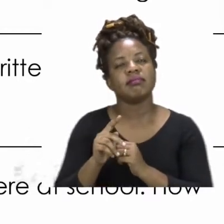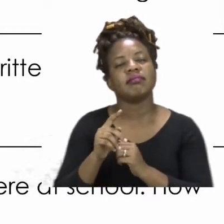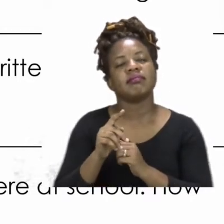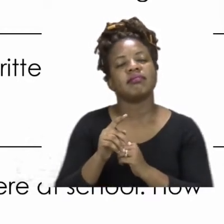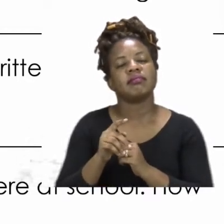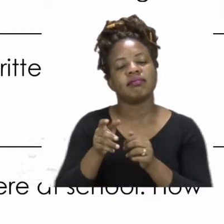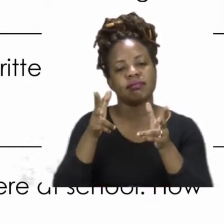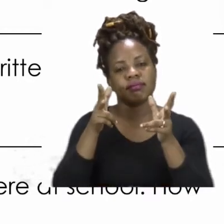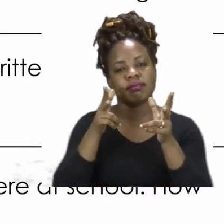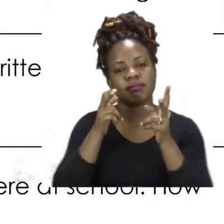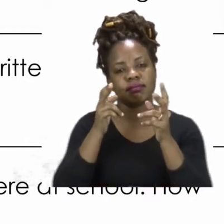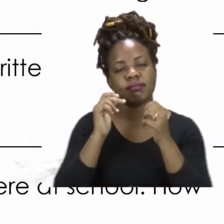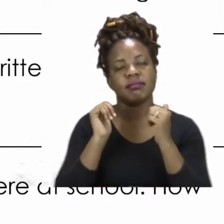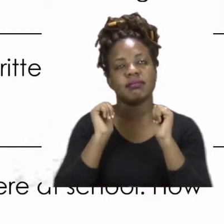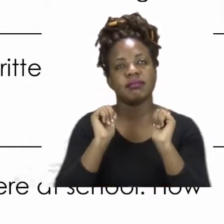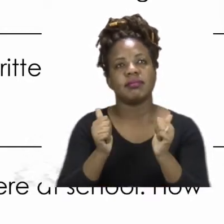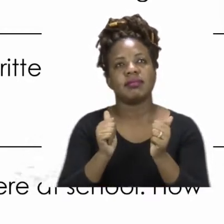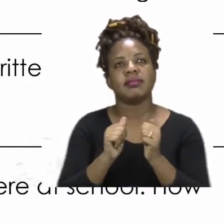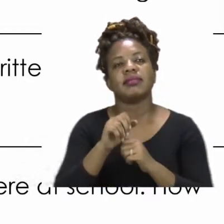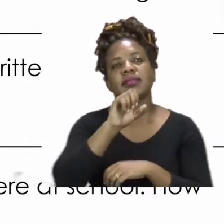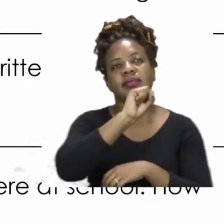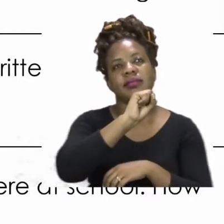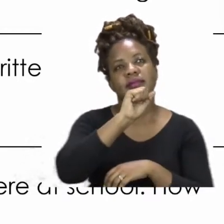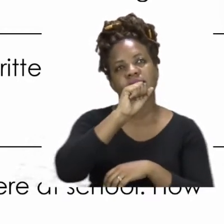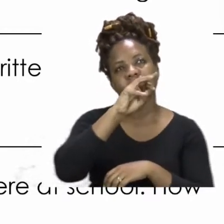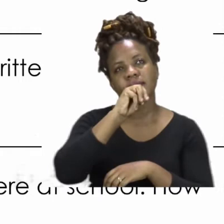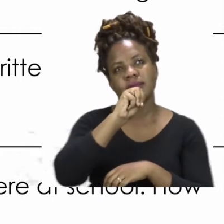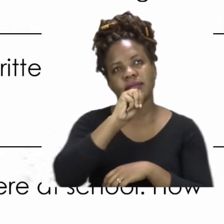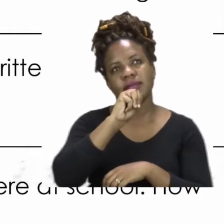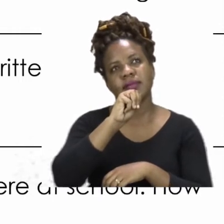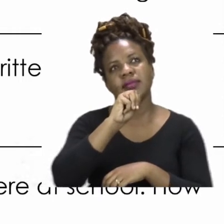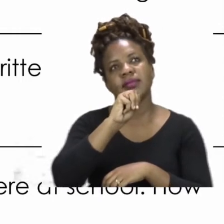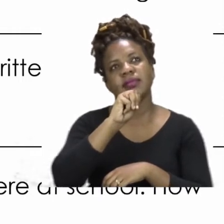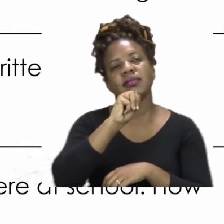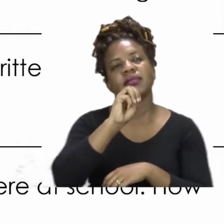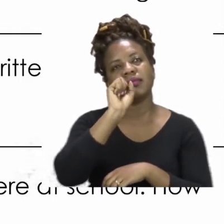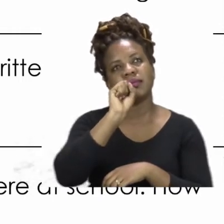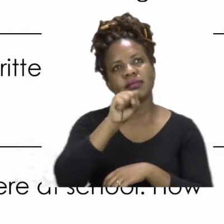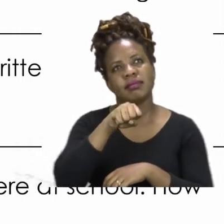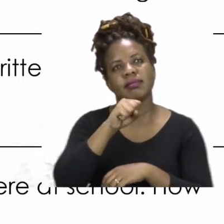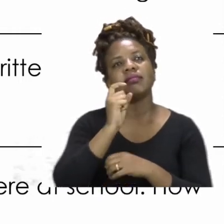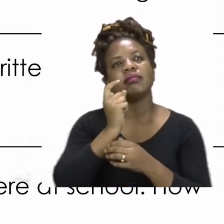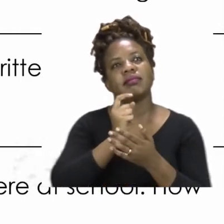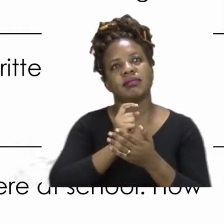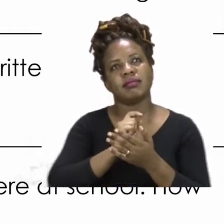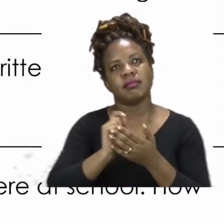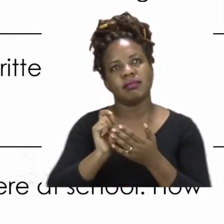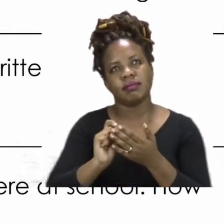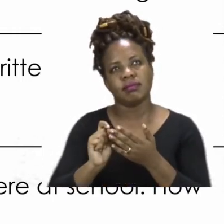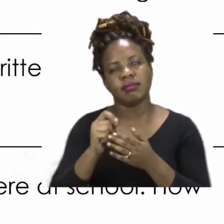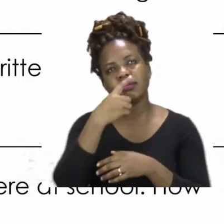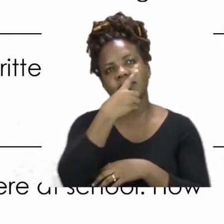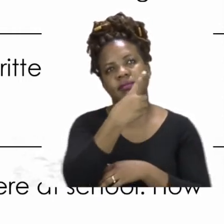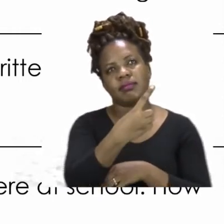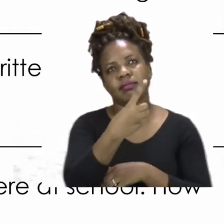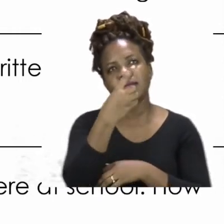carefully. Sam has to write 15